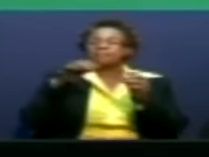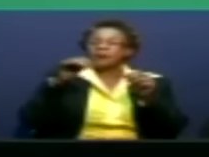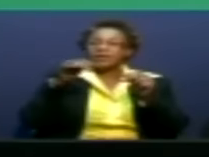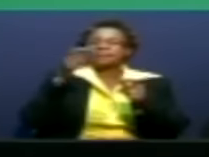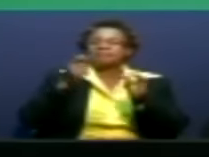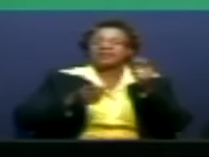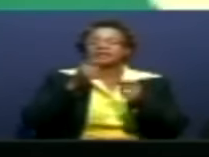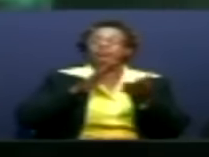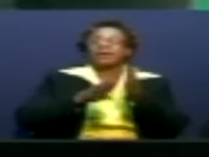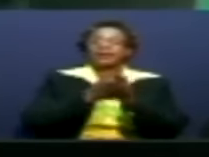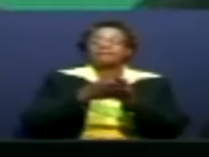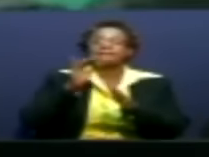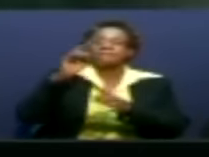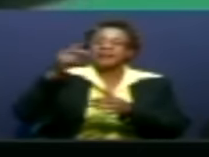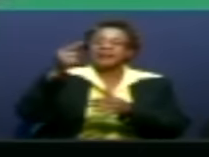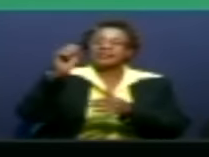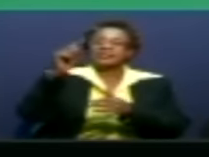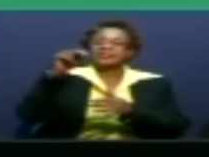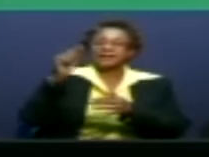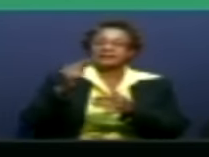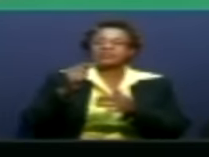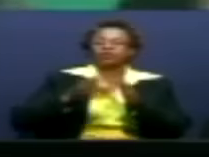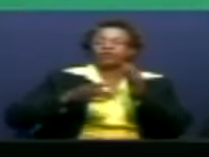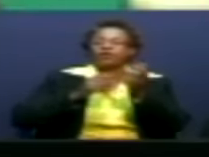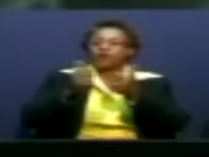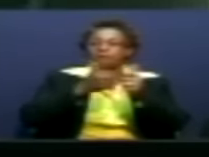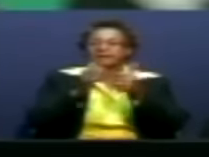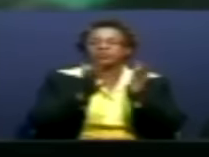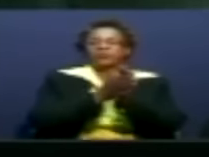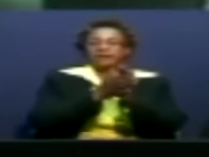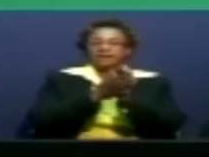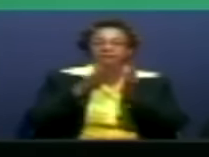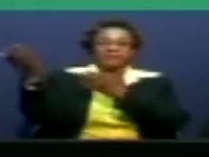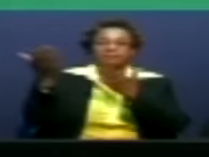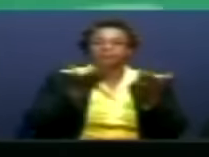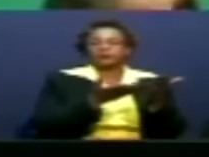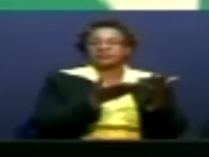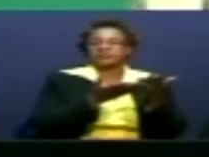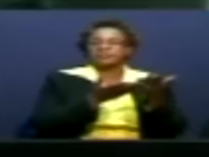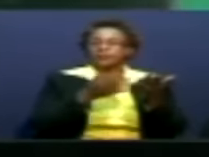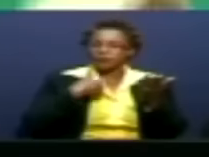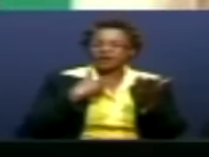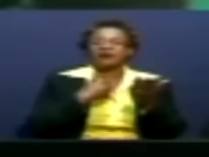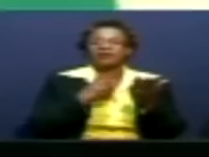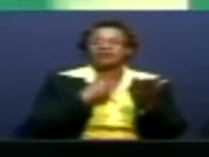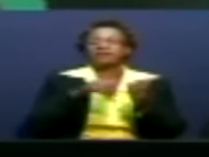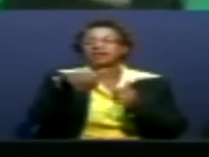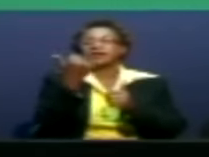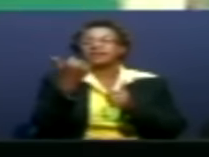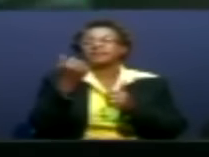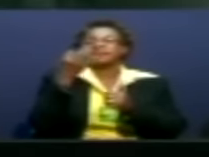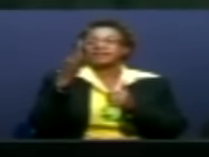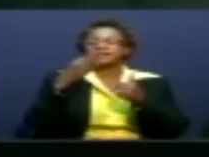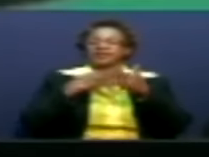iwe instant ndio I compete na ile yenye iko inatoka ngambo ikuwe instant powder, and we are putting another